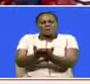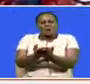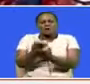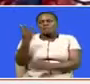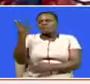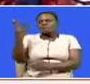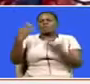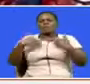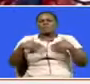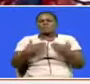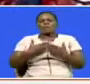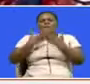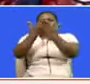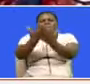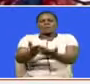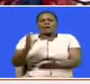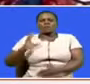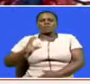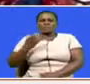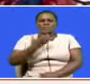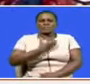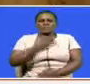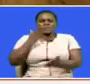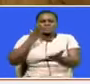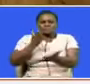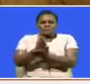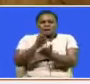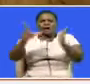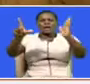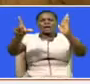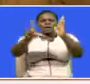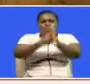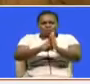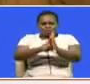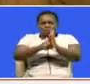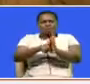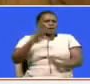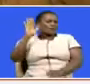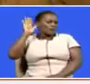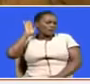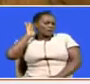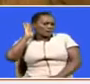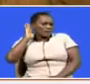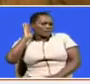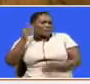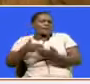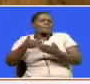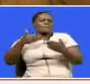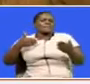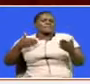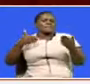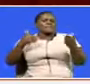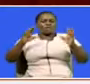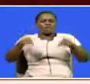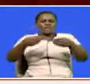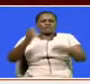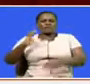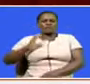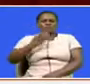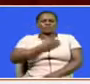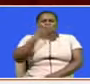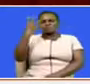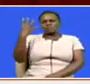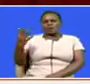wanne yaliwasilishwa kwa kamati idara ya haki na sheria, ambapo yatasikilizwa kabla ya kuwapatia makamishna